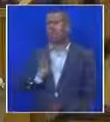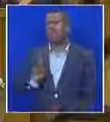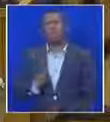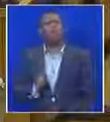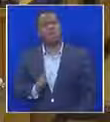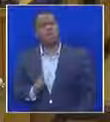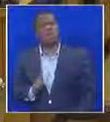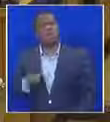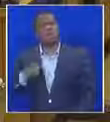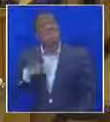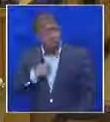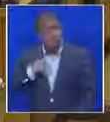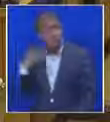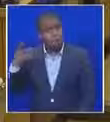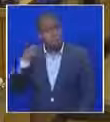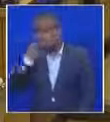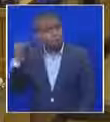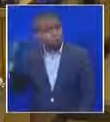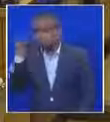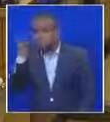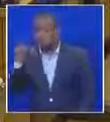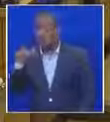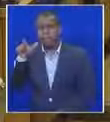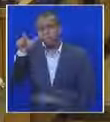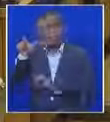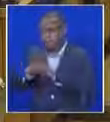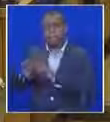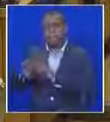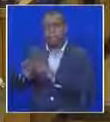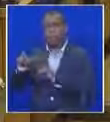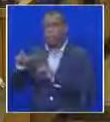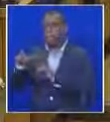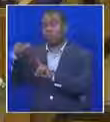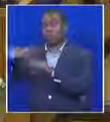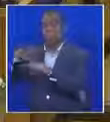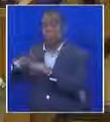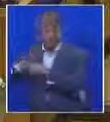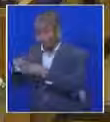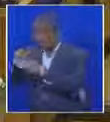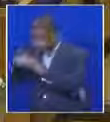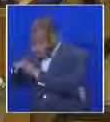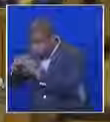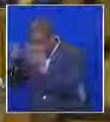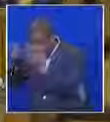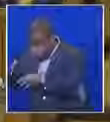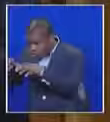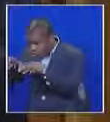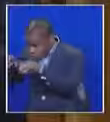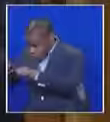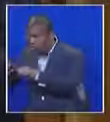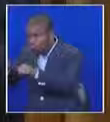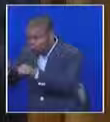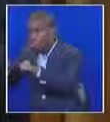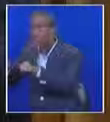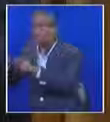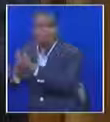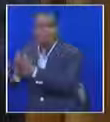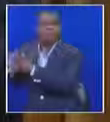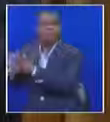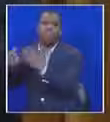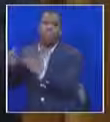I have to hear who was the chair who succeeded to take the SAA out of trouble. And therefore,